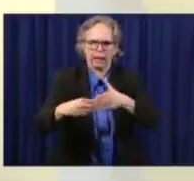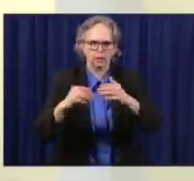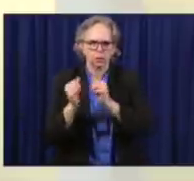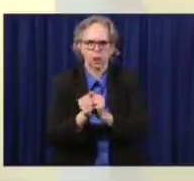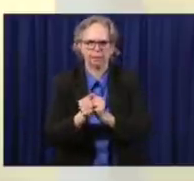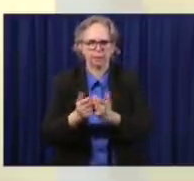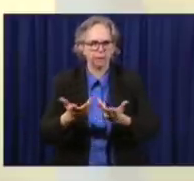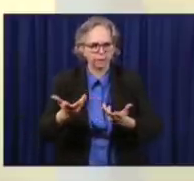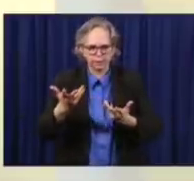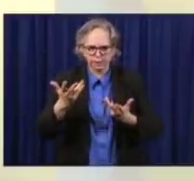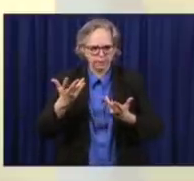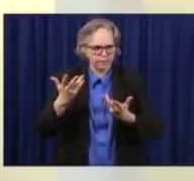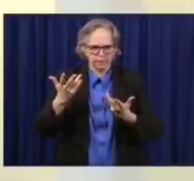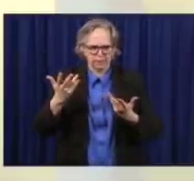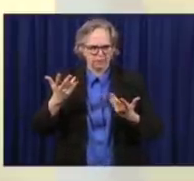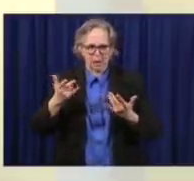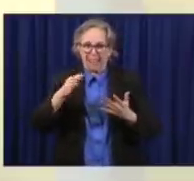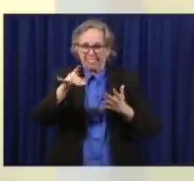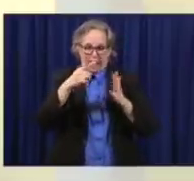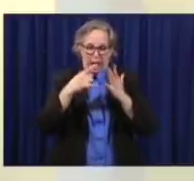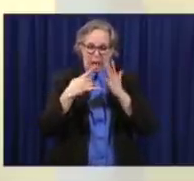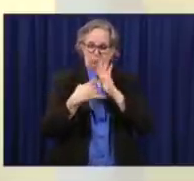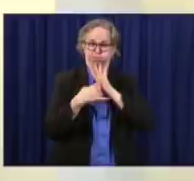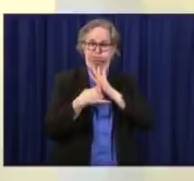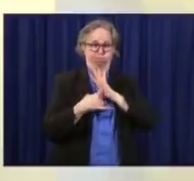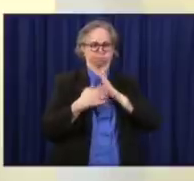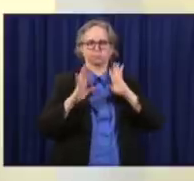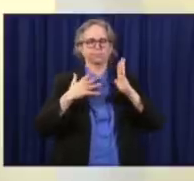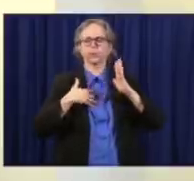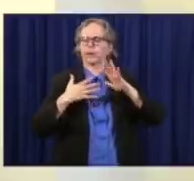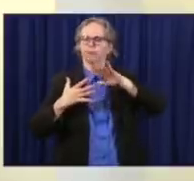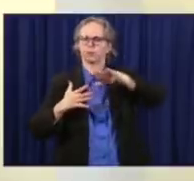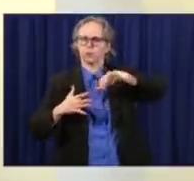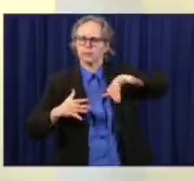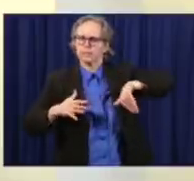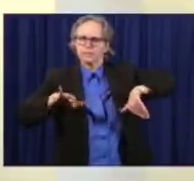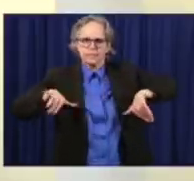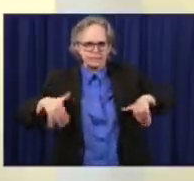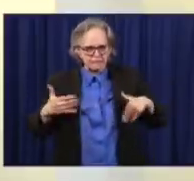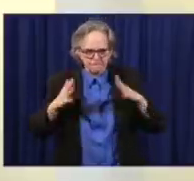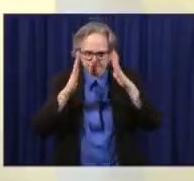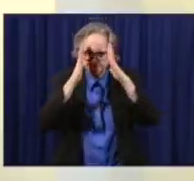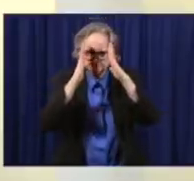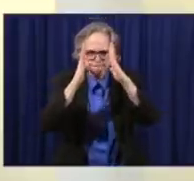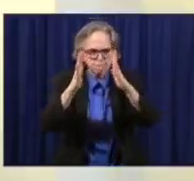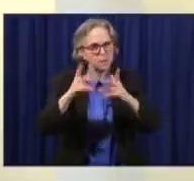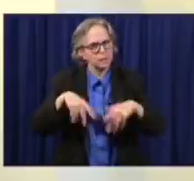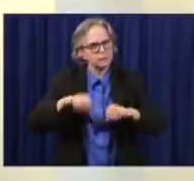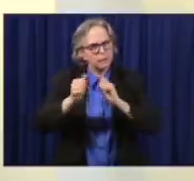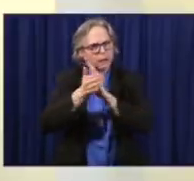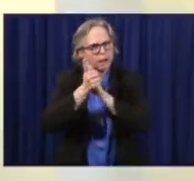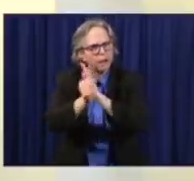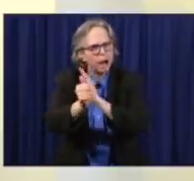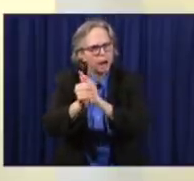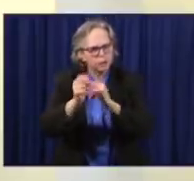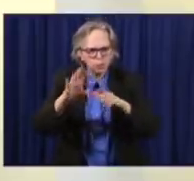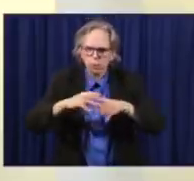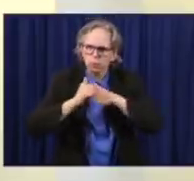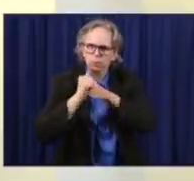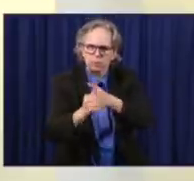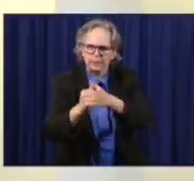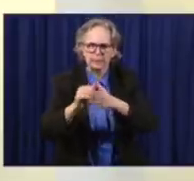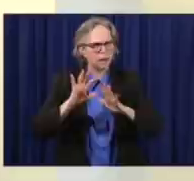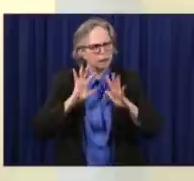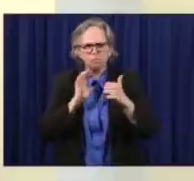unique kind of leadership when you have a challenge this big. I think it's dawning on all of us what this challenge is, and I think I